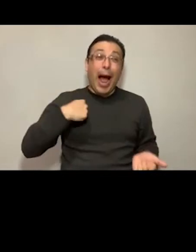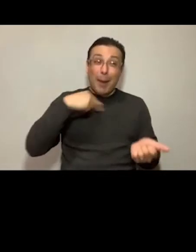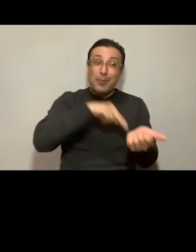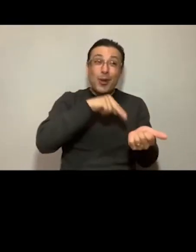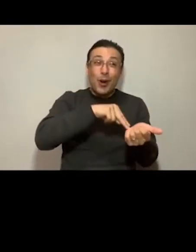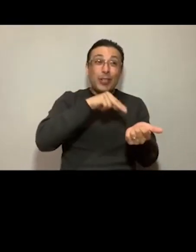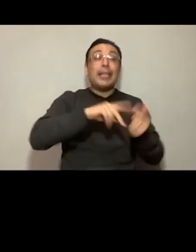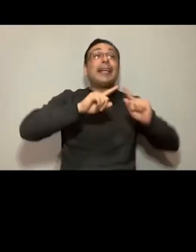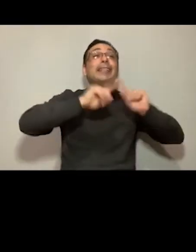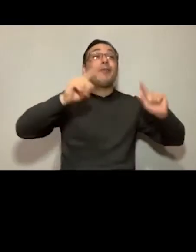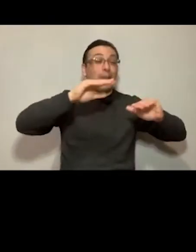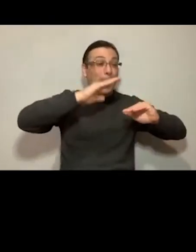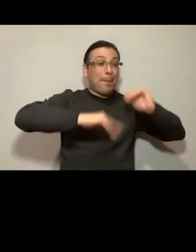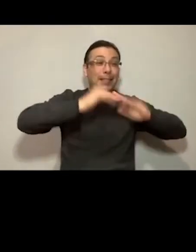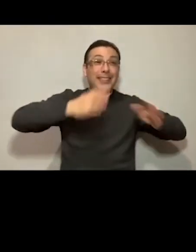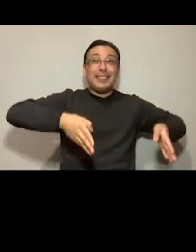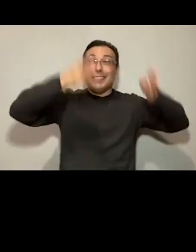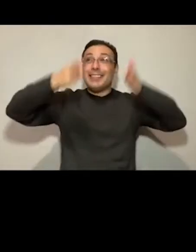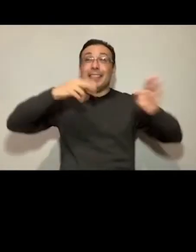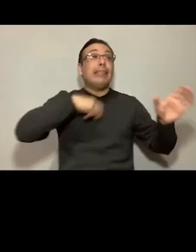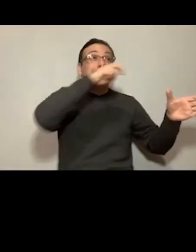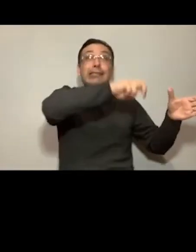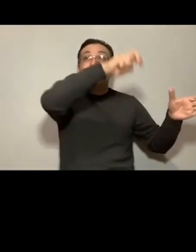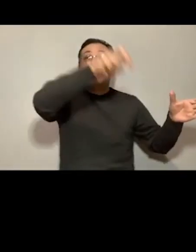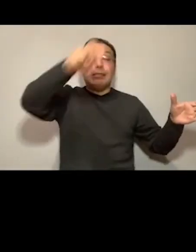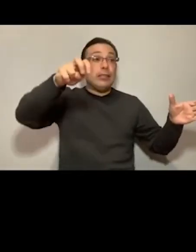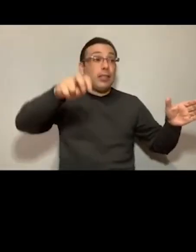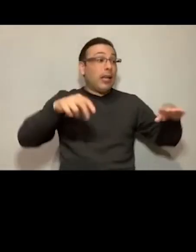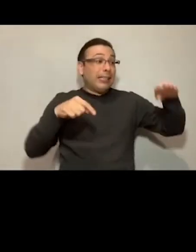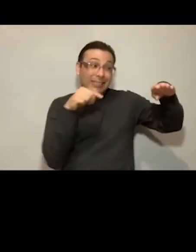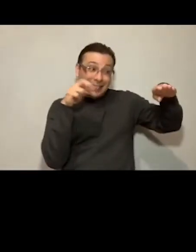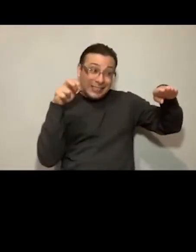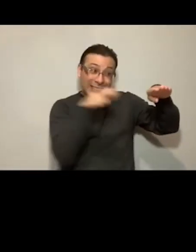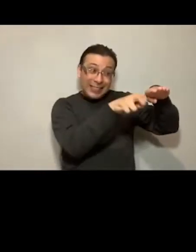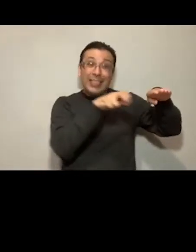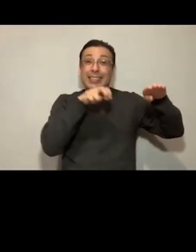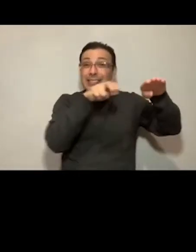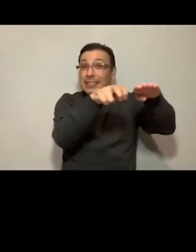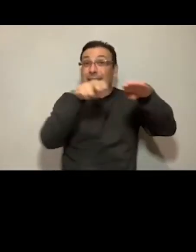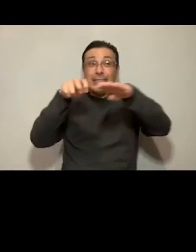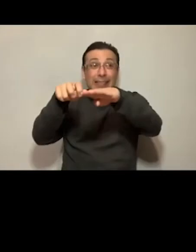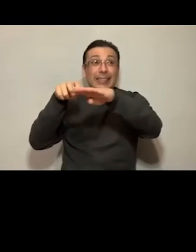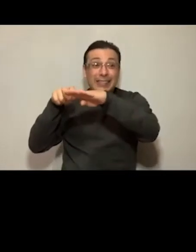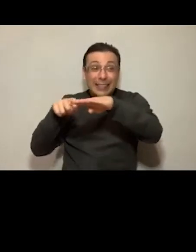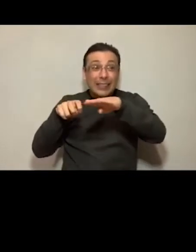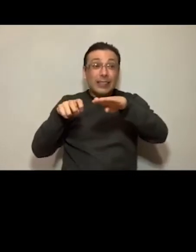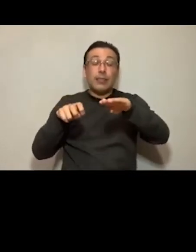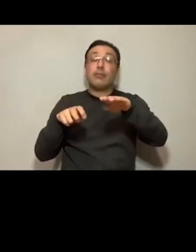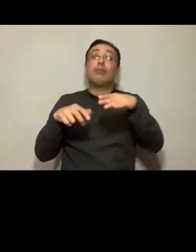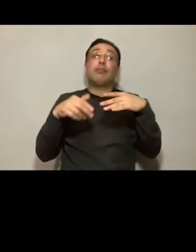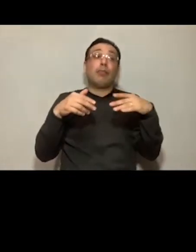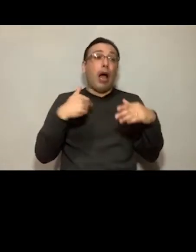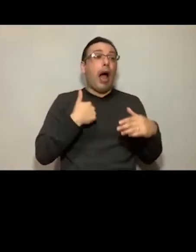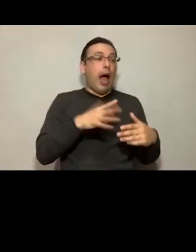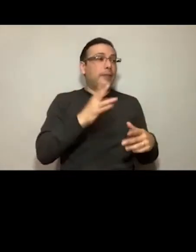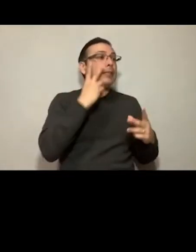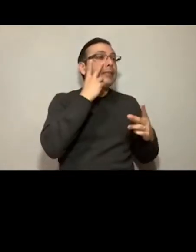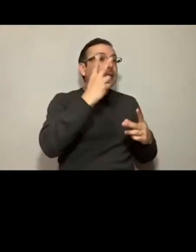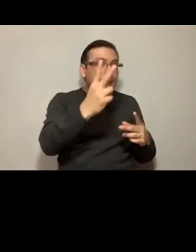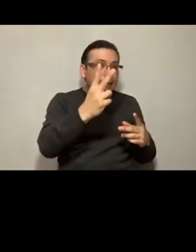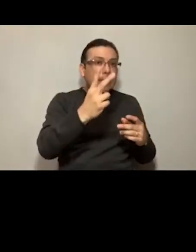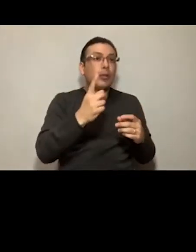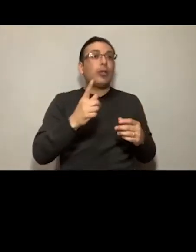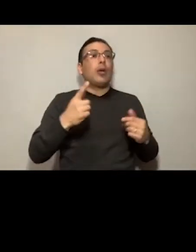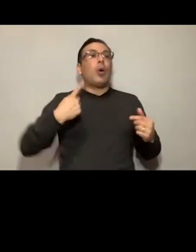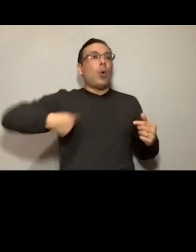buildings and has been at the bedside at the peak of COVID, they are putting in every precaution to make sure that we are staying healthy